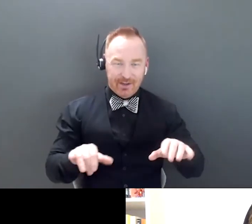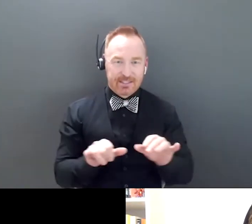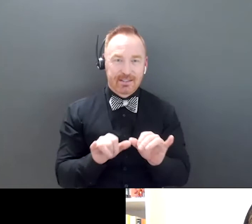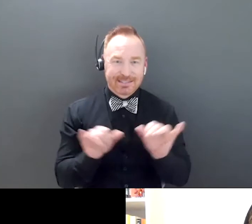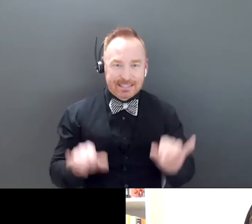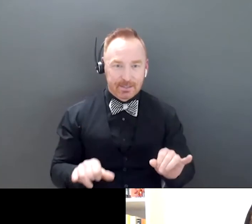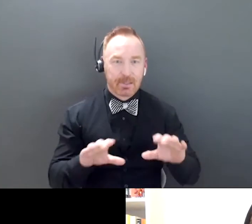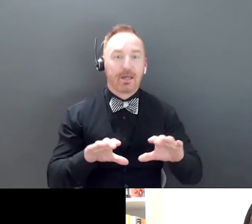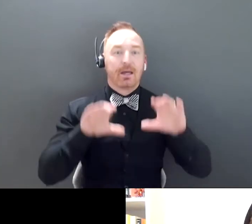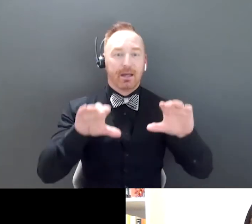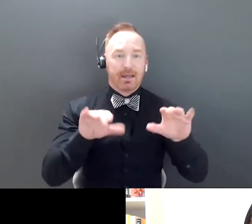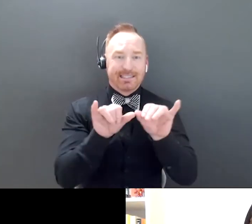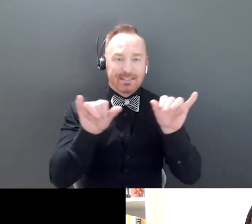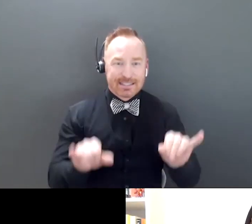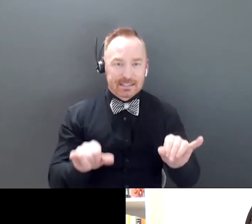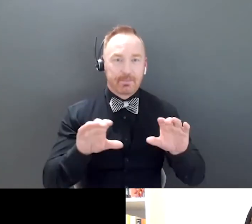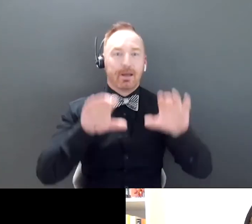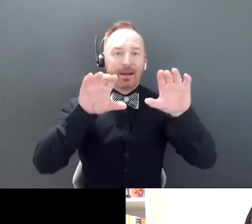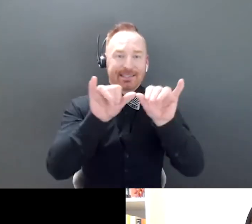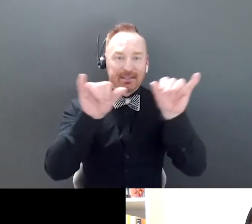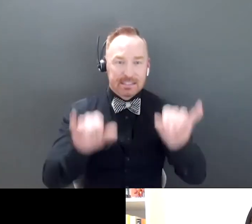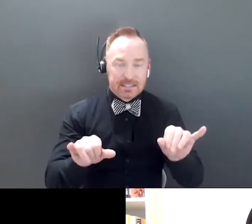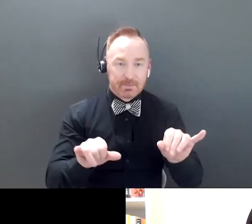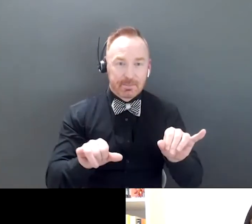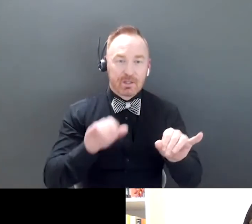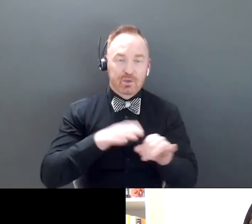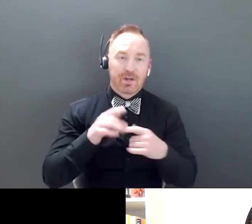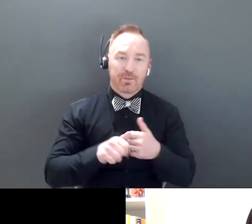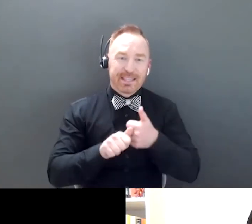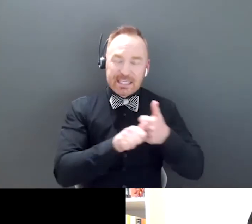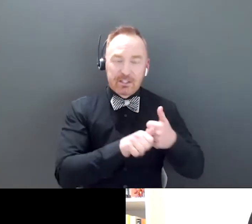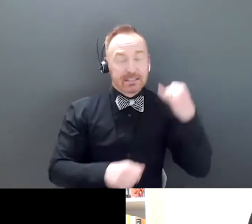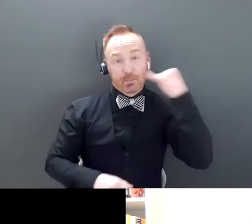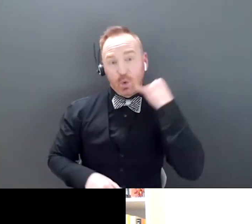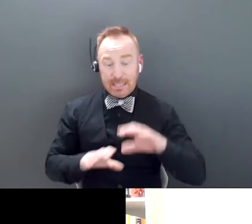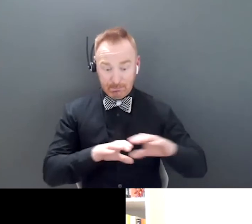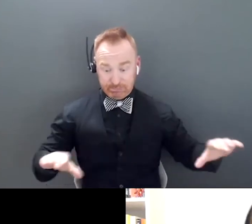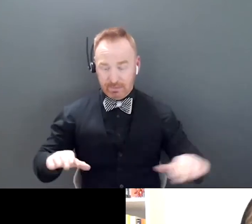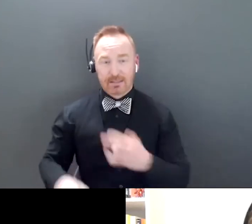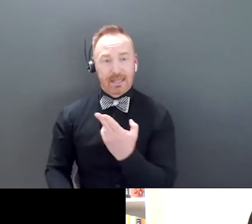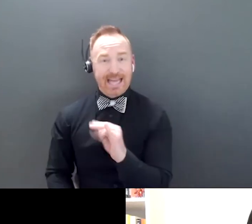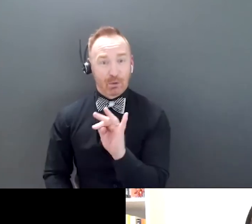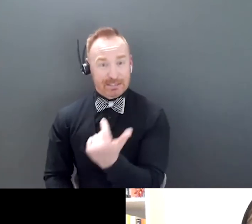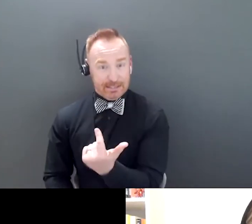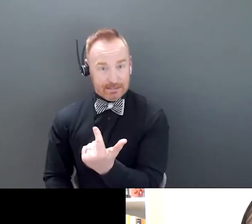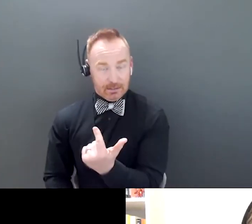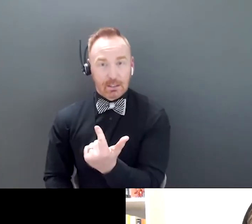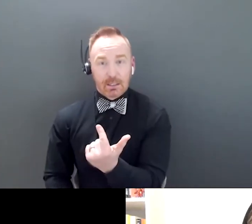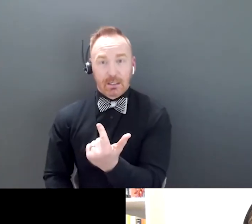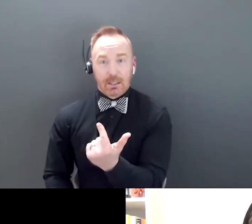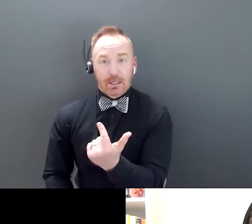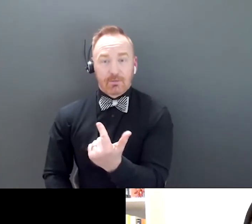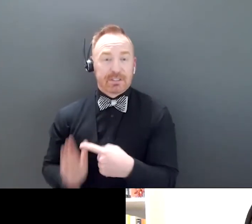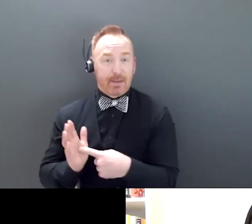have significant accessibility challenges alone, right? Housing alone, housing just in the